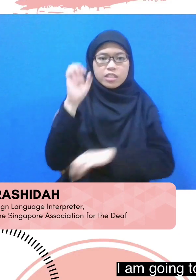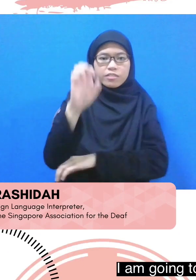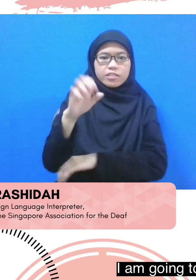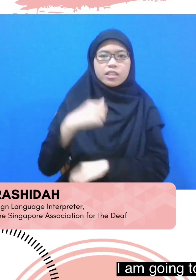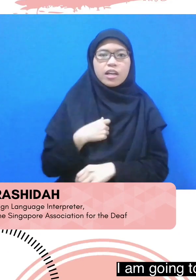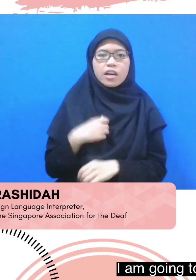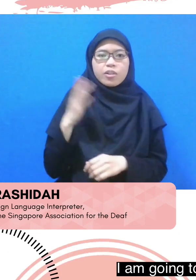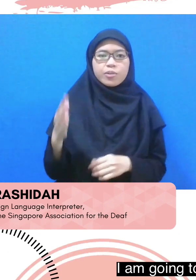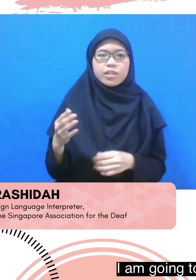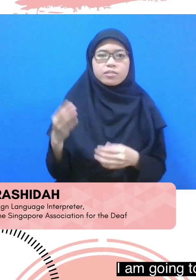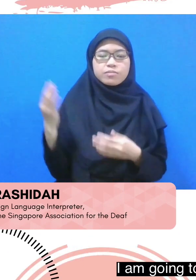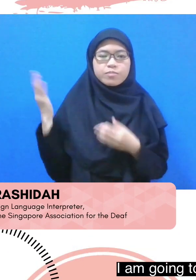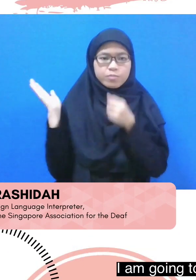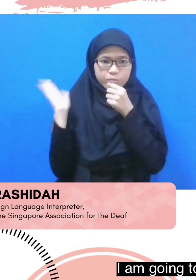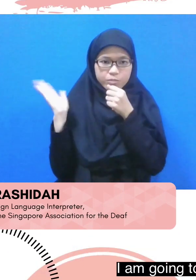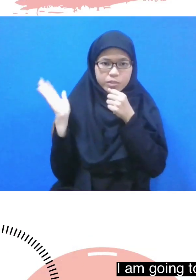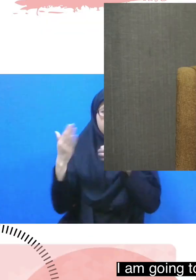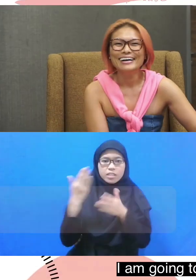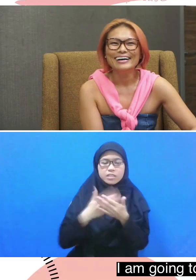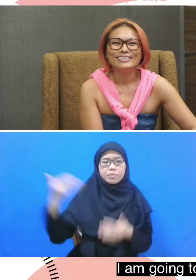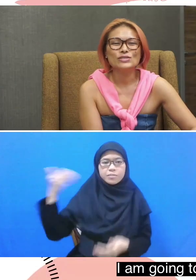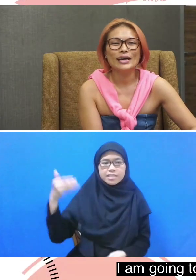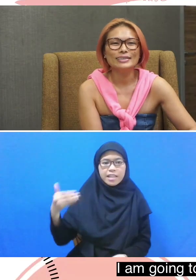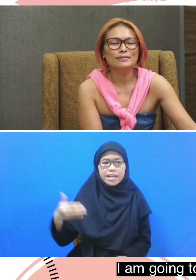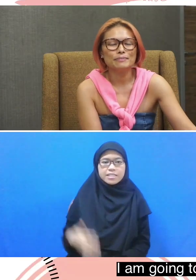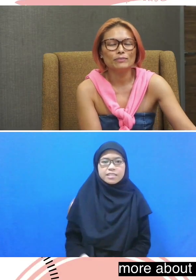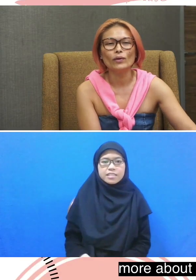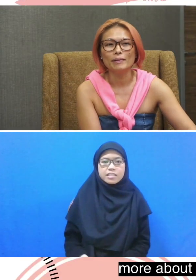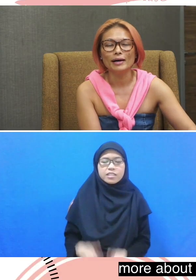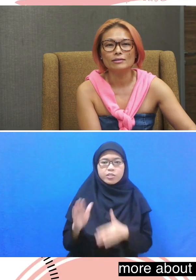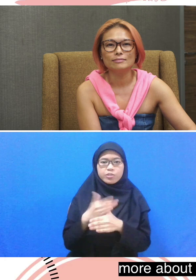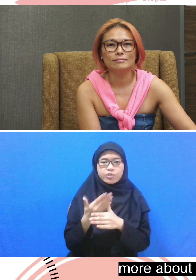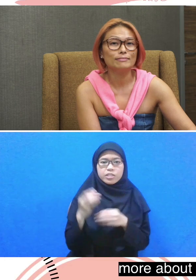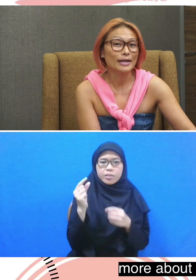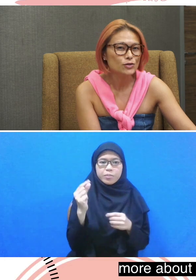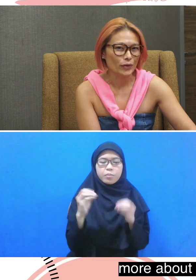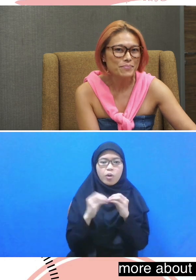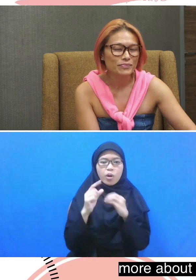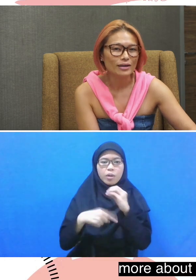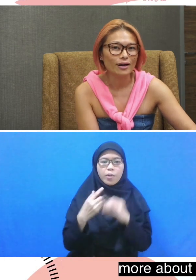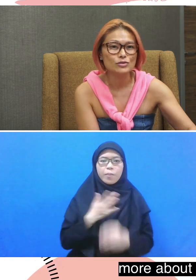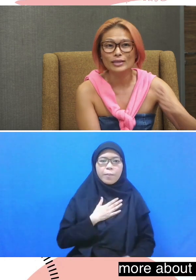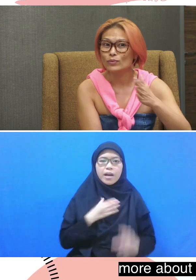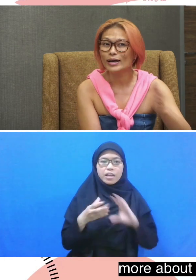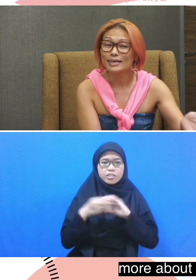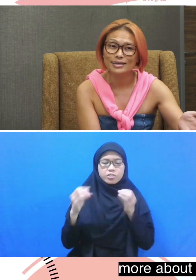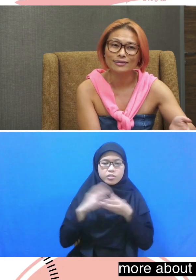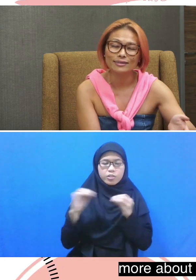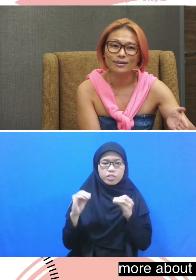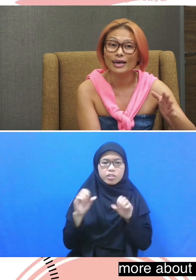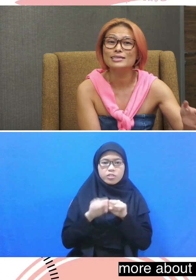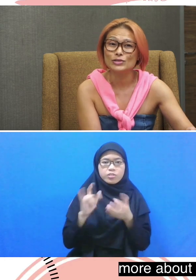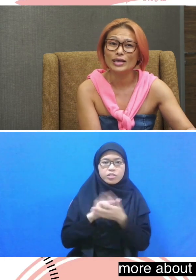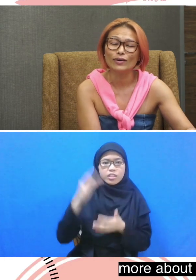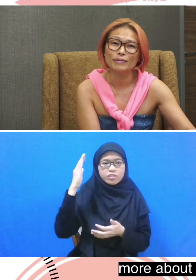to present you some slides to share a little bit more about my story. So that's why